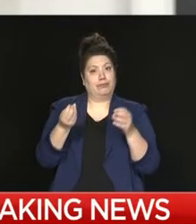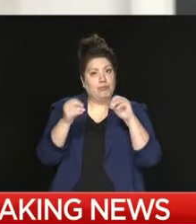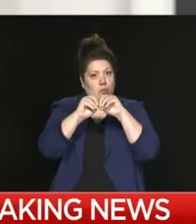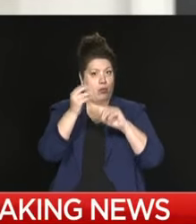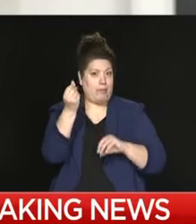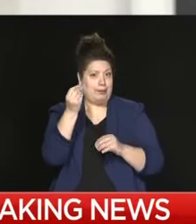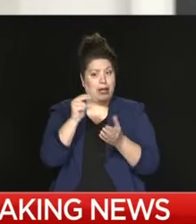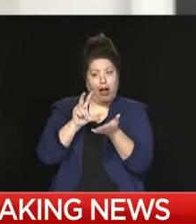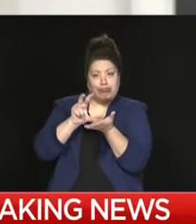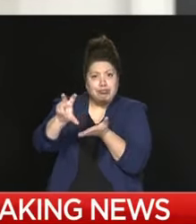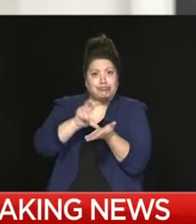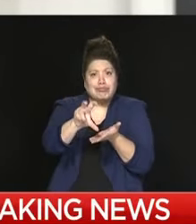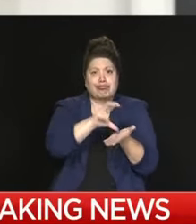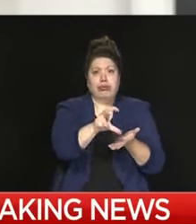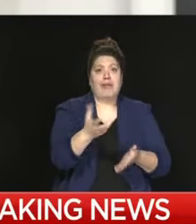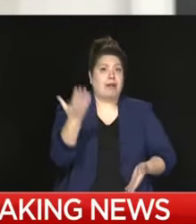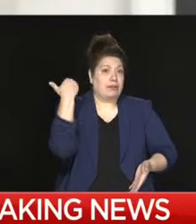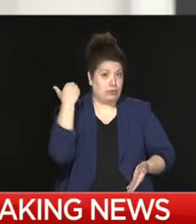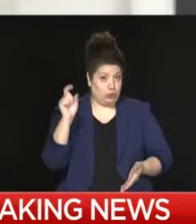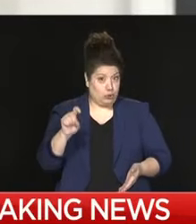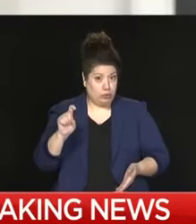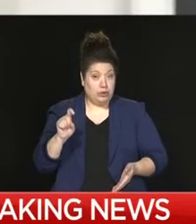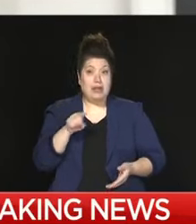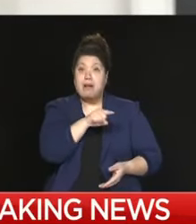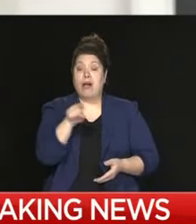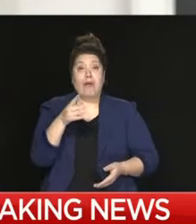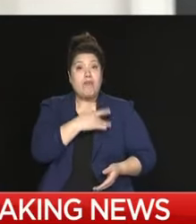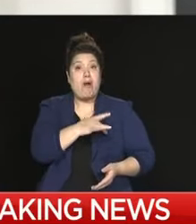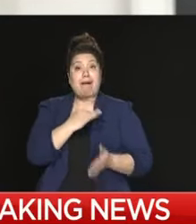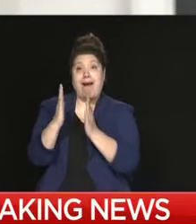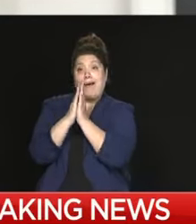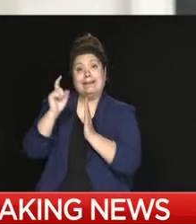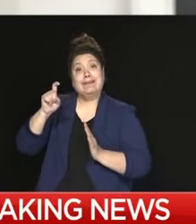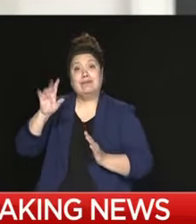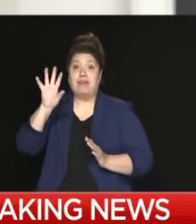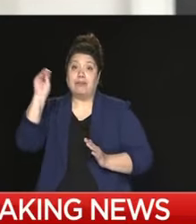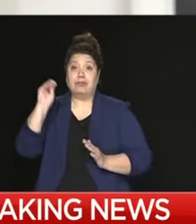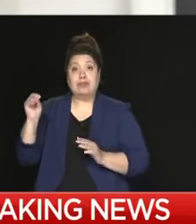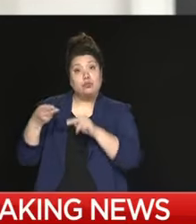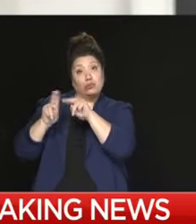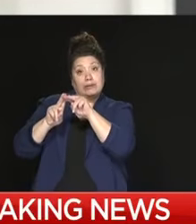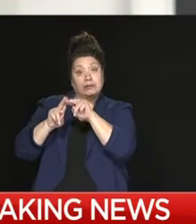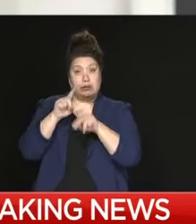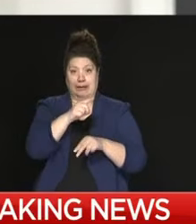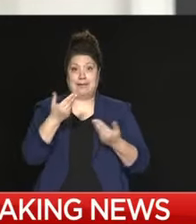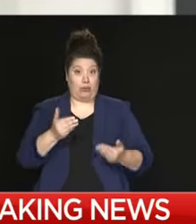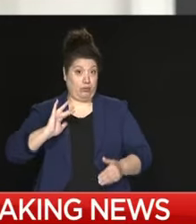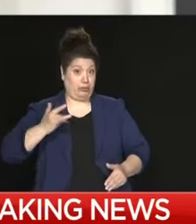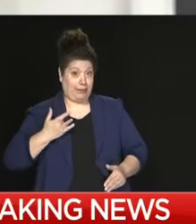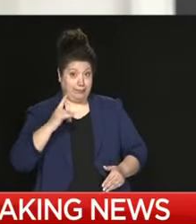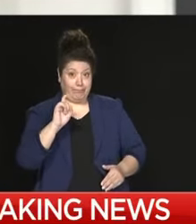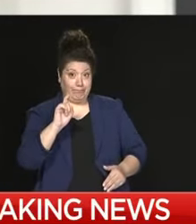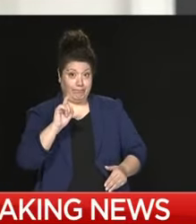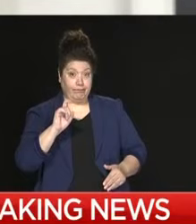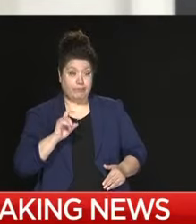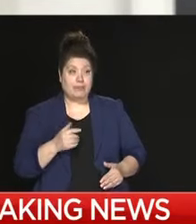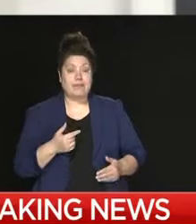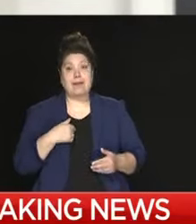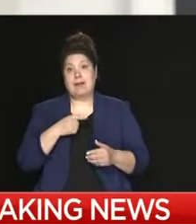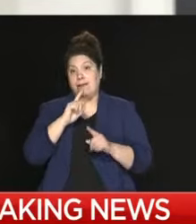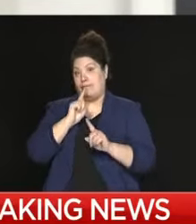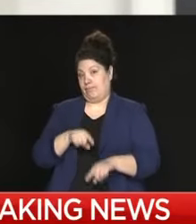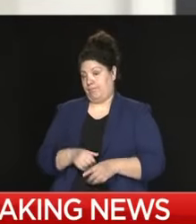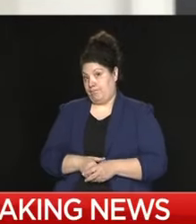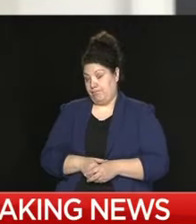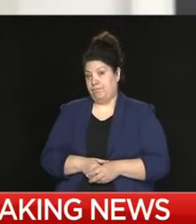asking for this 5% increase? Do you regret that you weren't more generous? I think that we have to